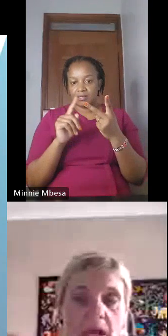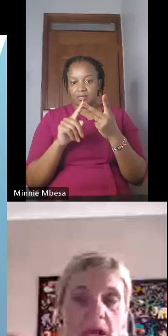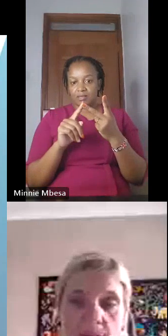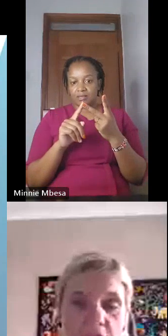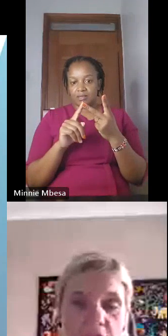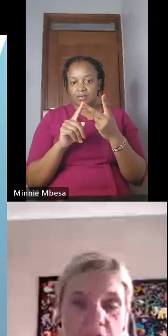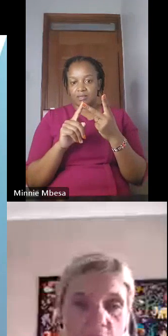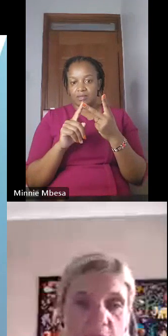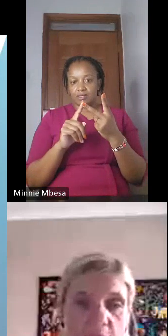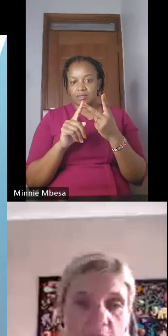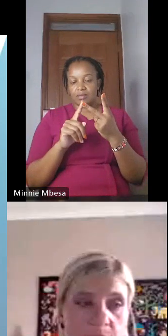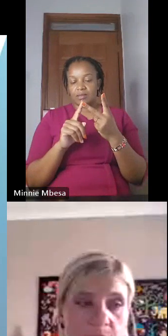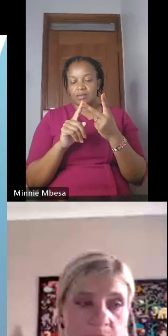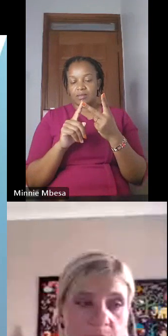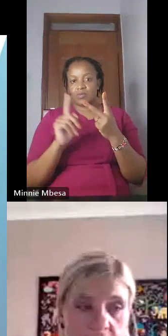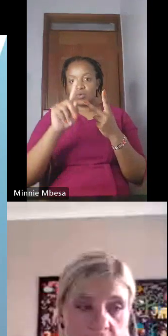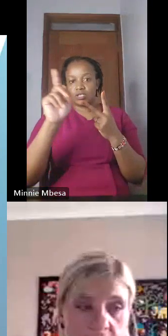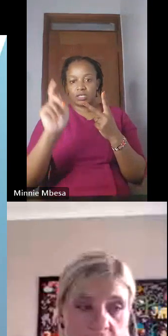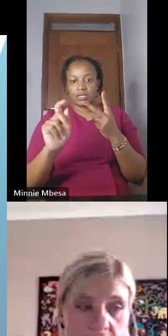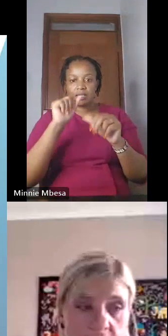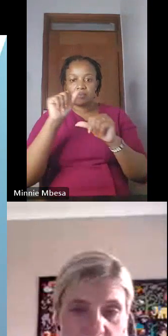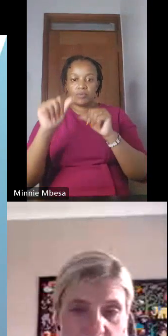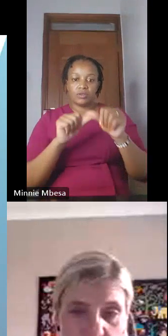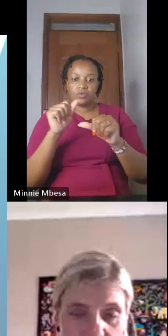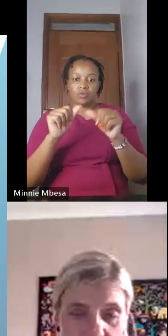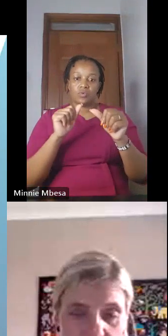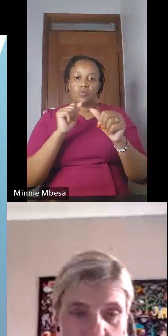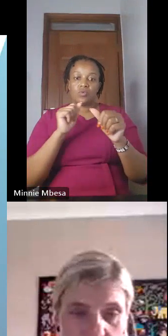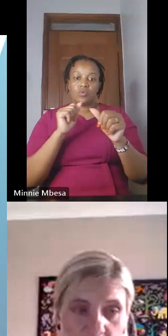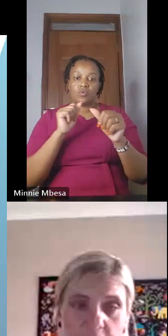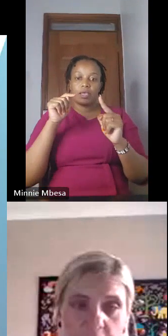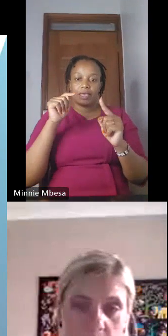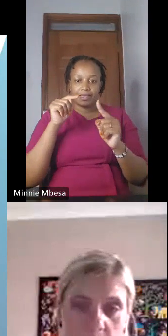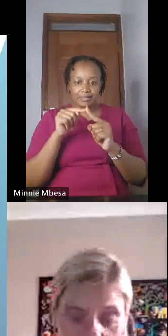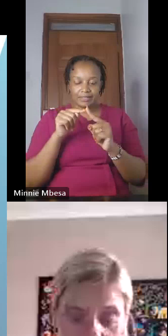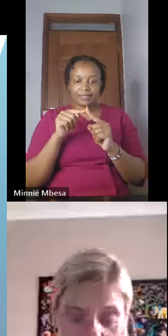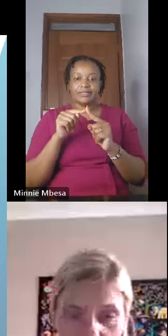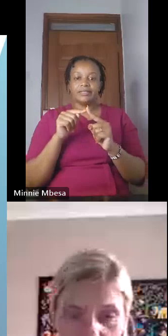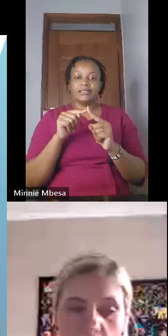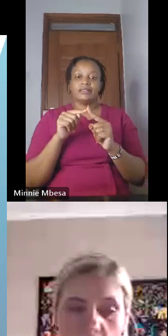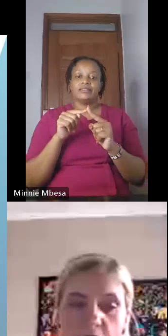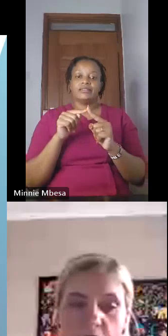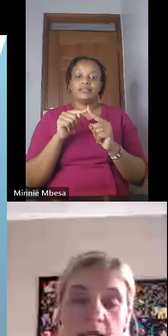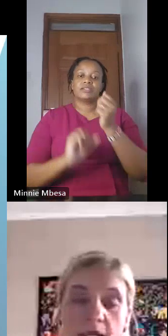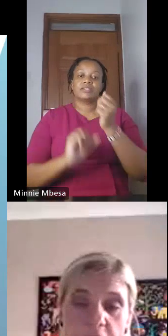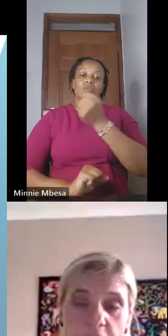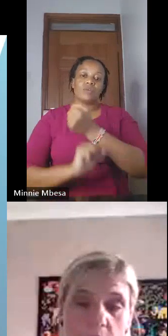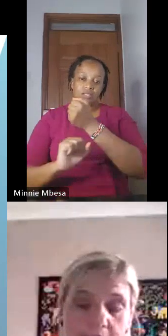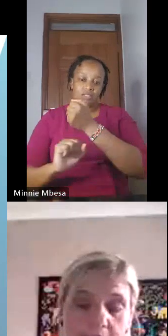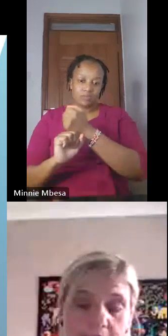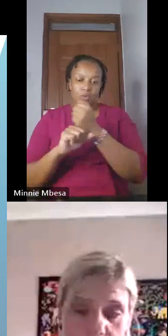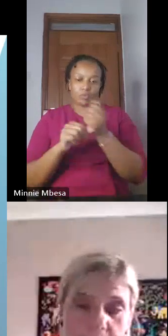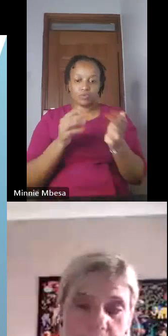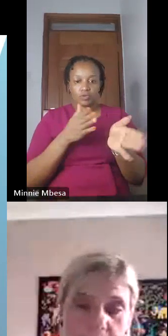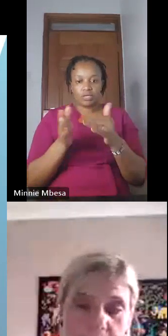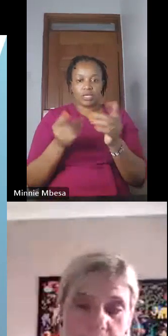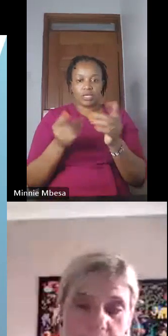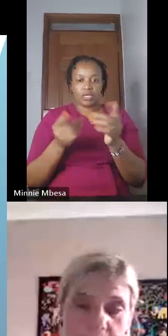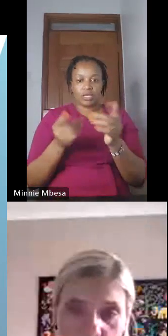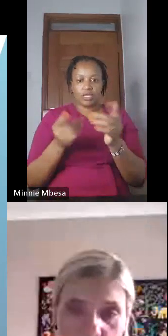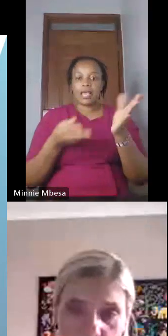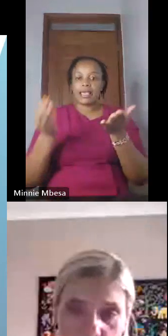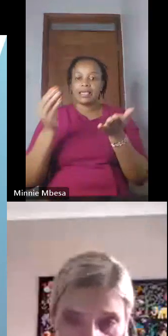around, when will the scholarship opportunity come again if you fell pregnant? So if you were